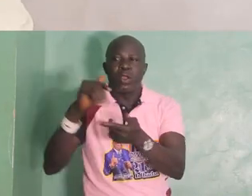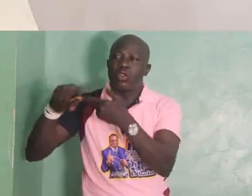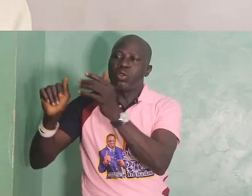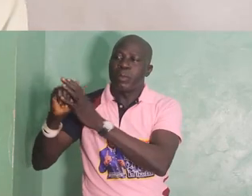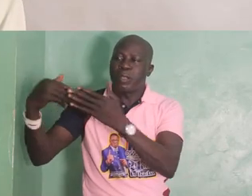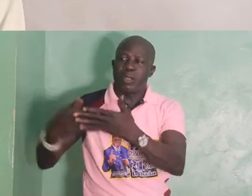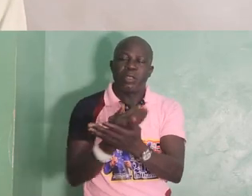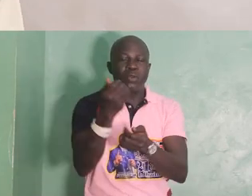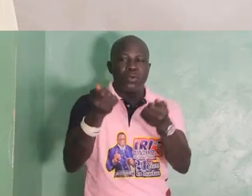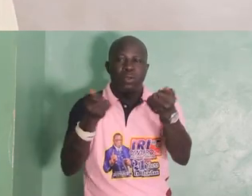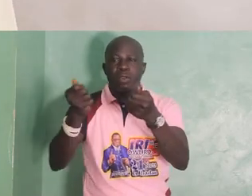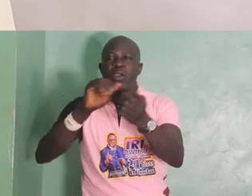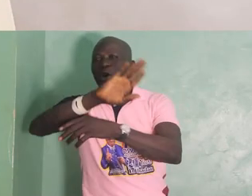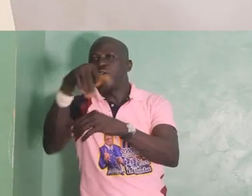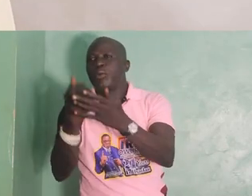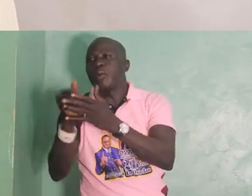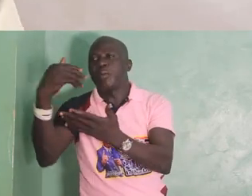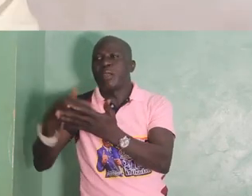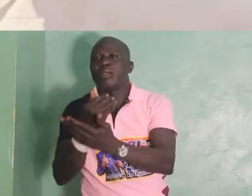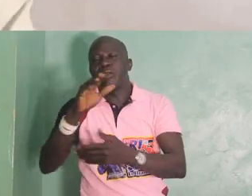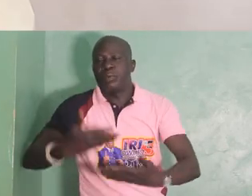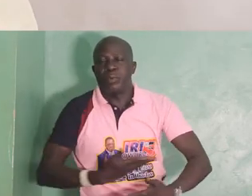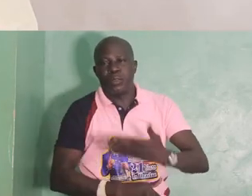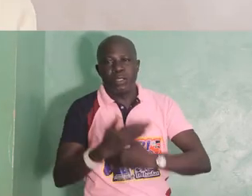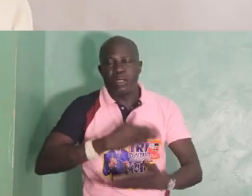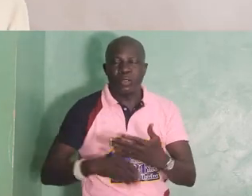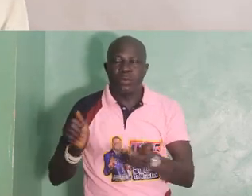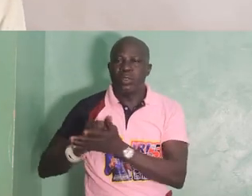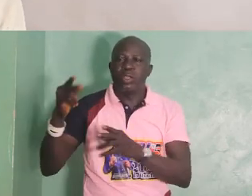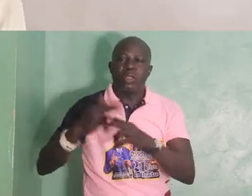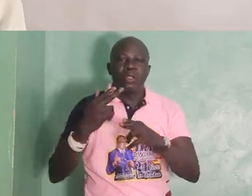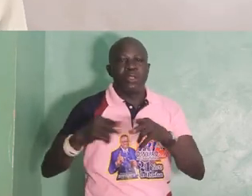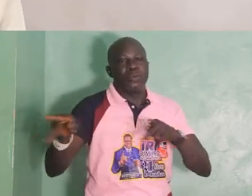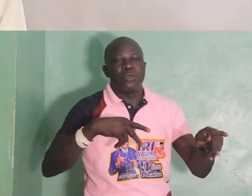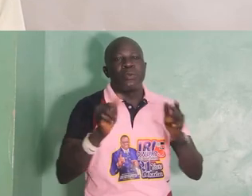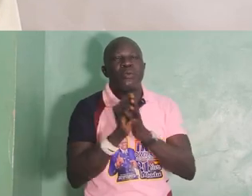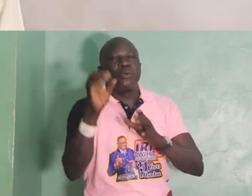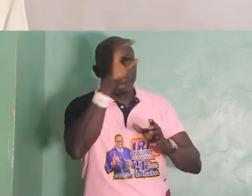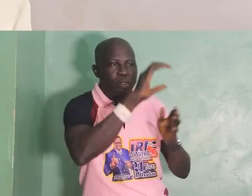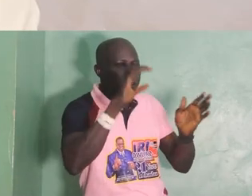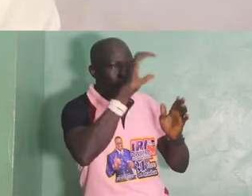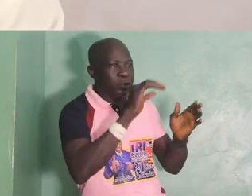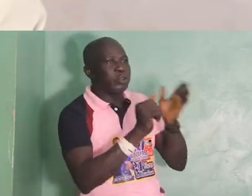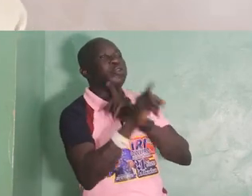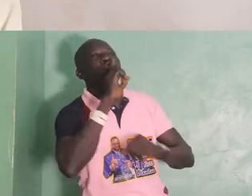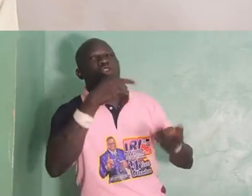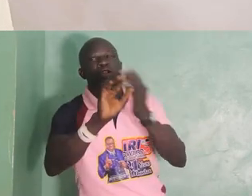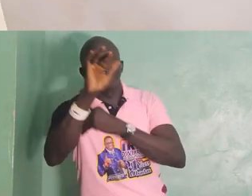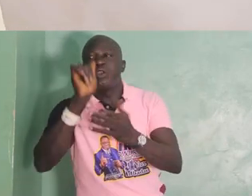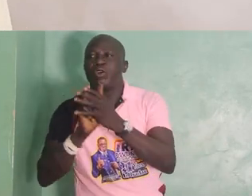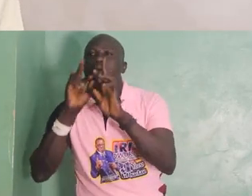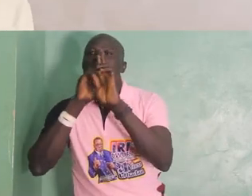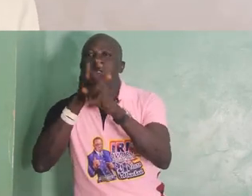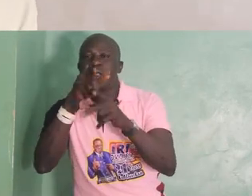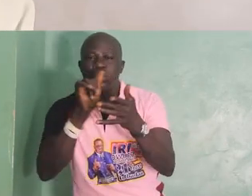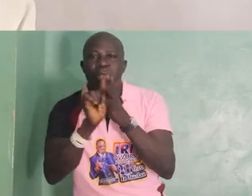housewarming. You just buy car. You just born child. You are doing the ceremony. You trust in God that God has just answered